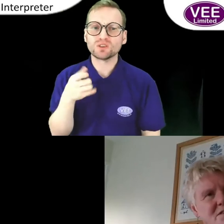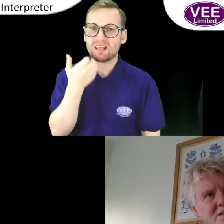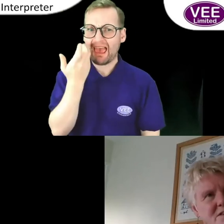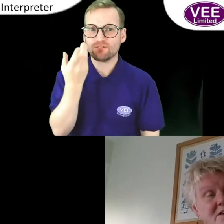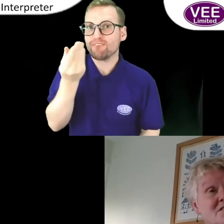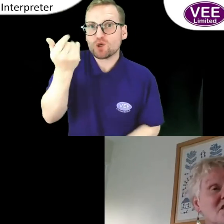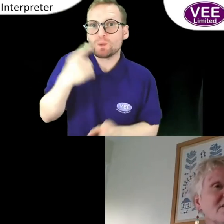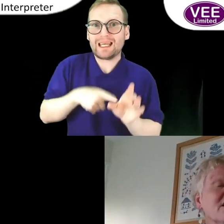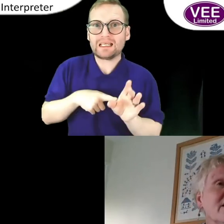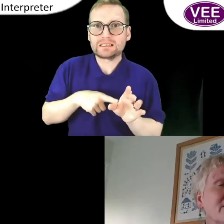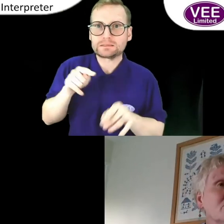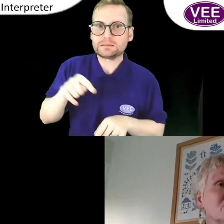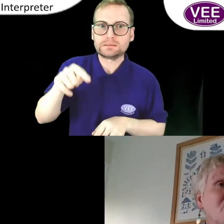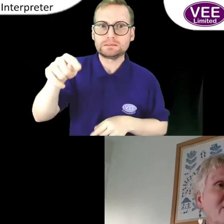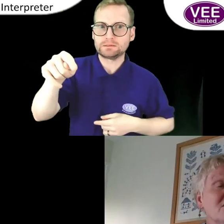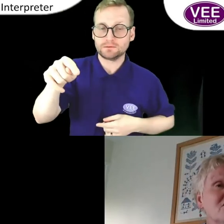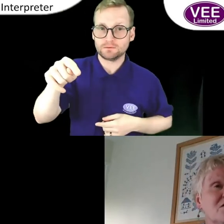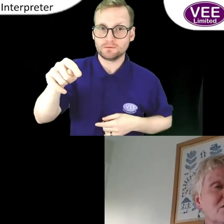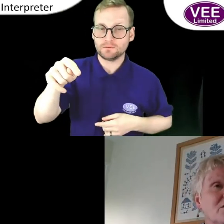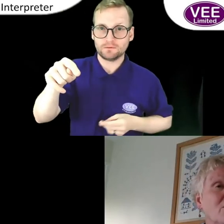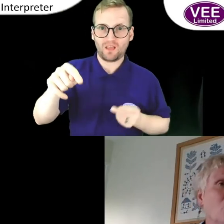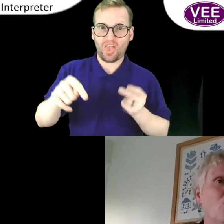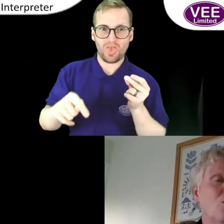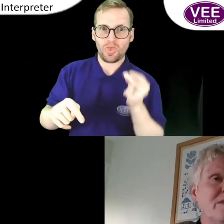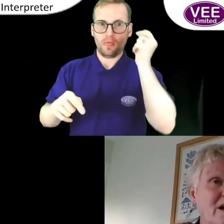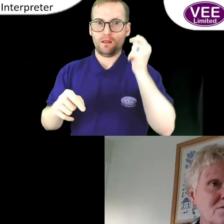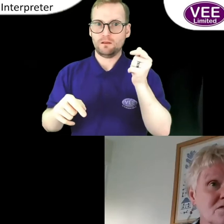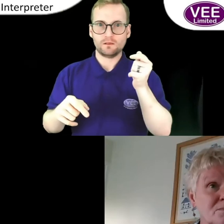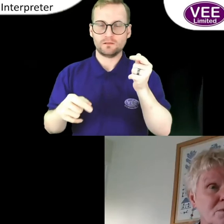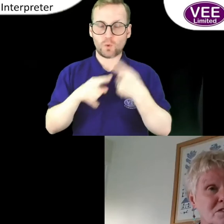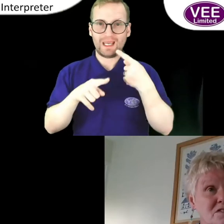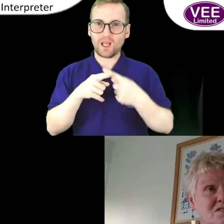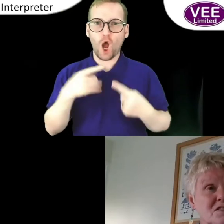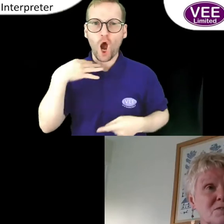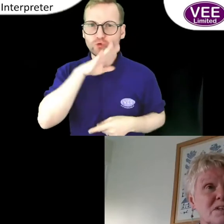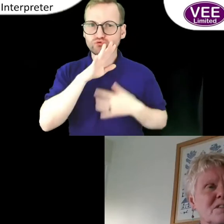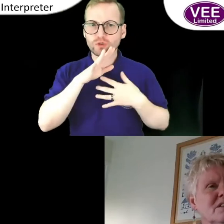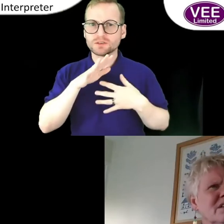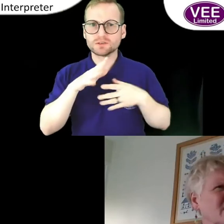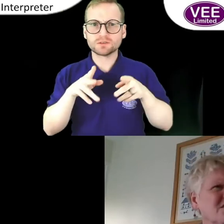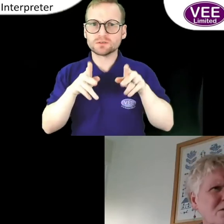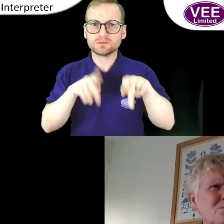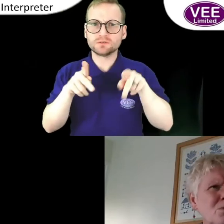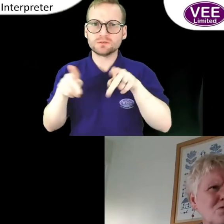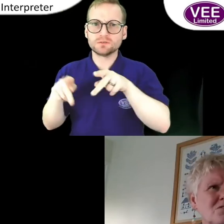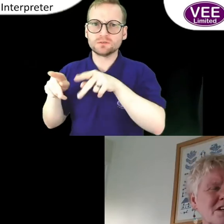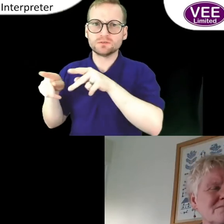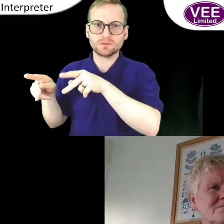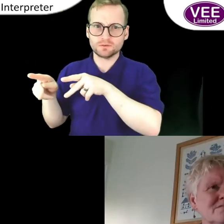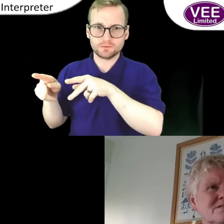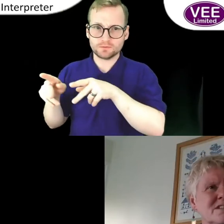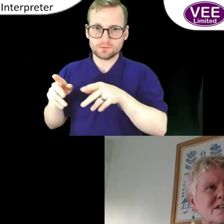years. And suddenly he was faced with hundreds of bodies to deal with and no